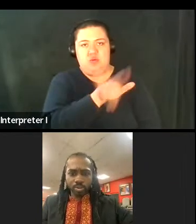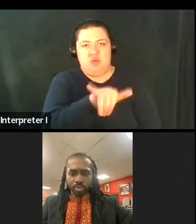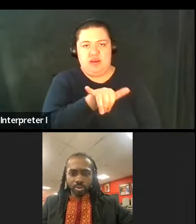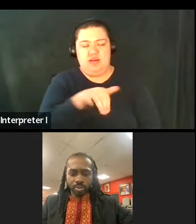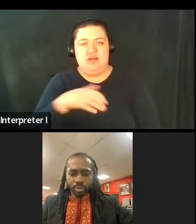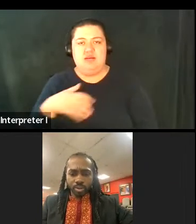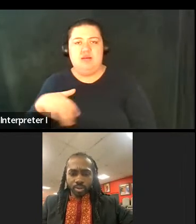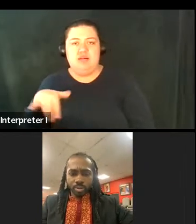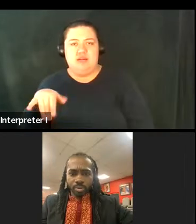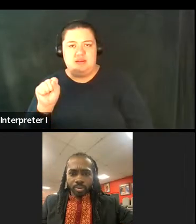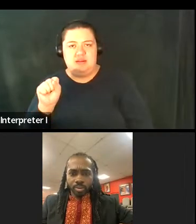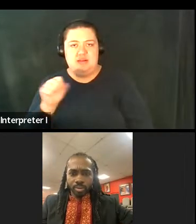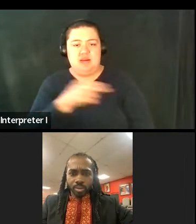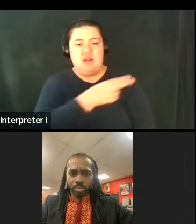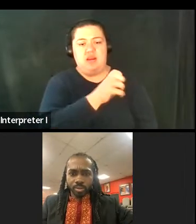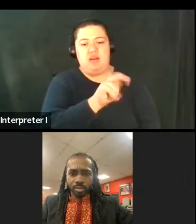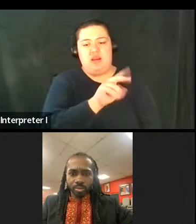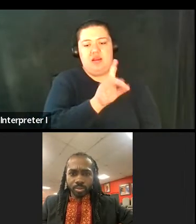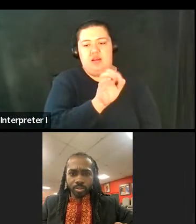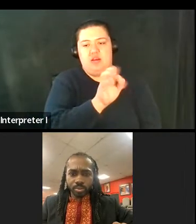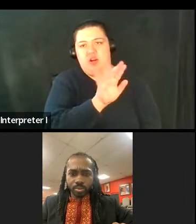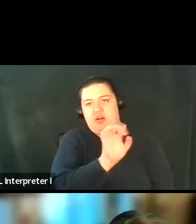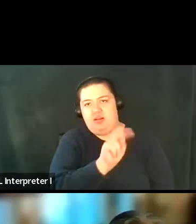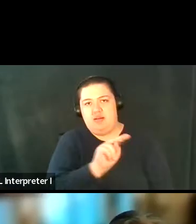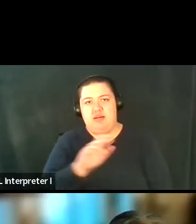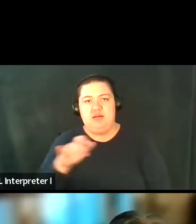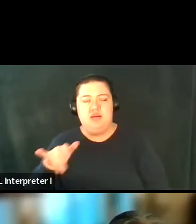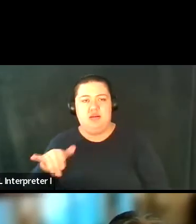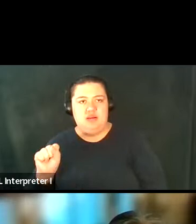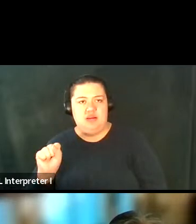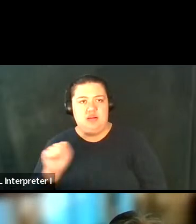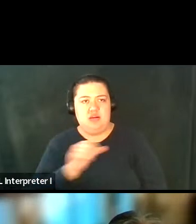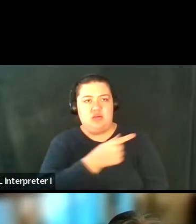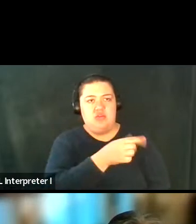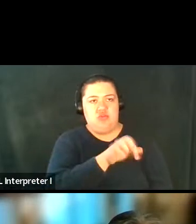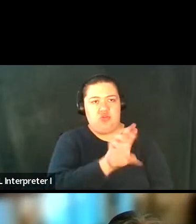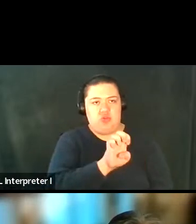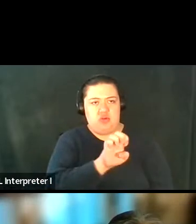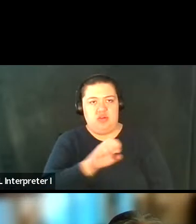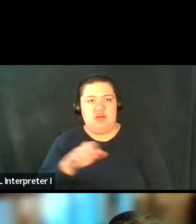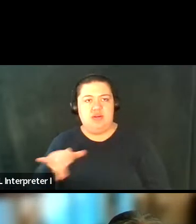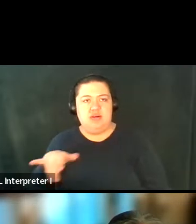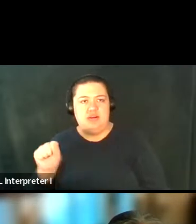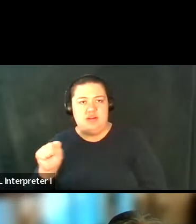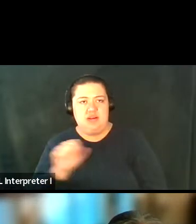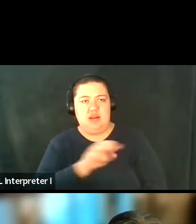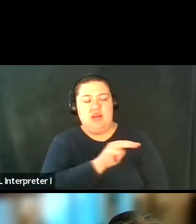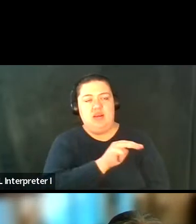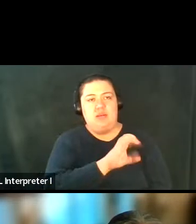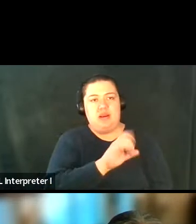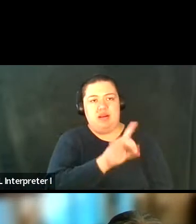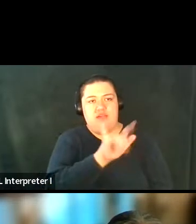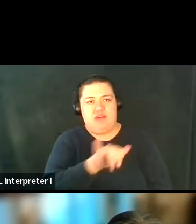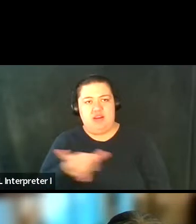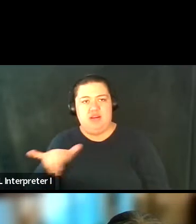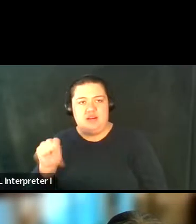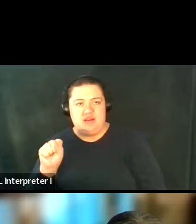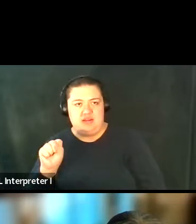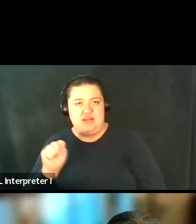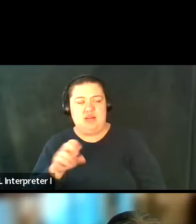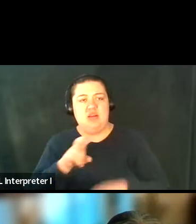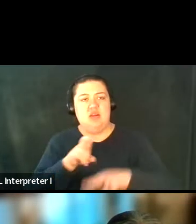Yes. Councilmember Henderson, Yes. Councilmember Lewis George, Yes. Councilmember McDuffie, Yes. Chairman Mendelson.